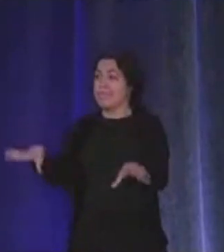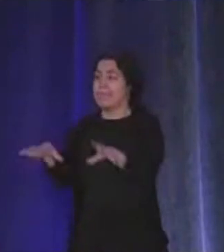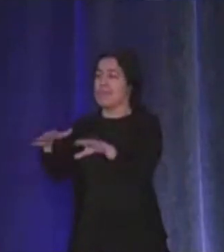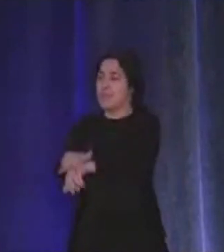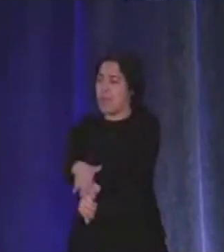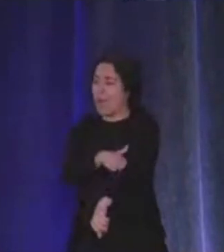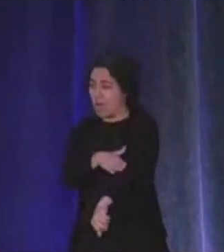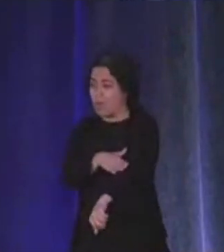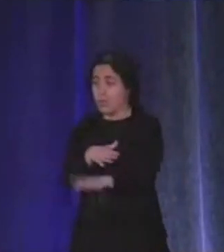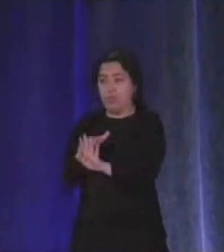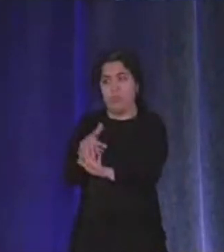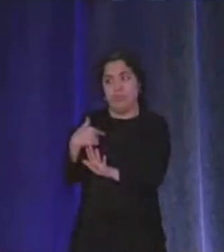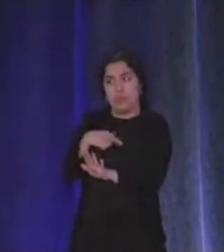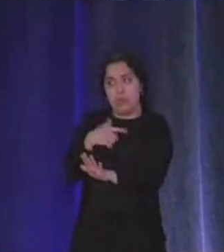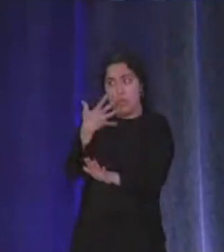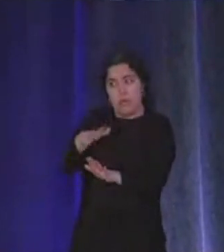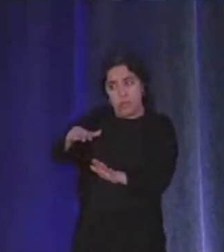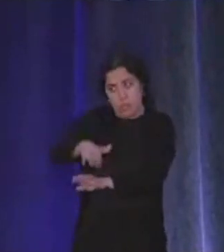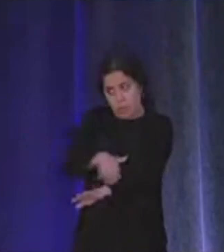we definitely don't want.